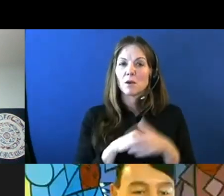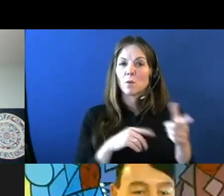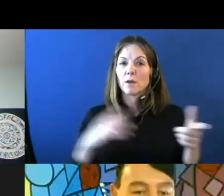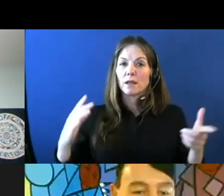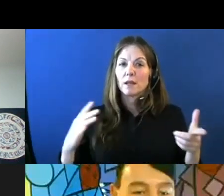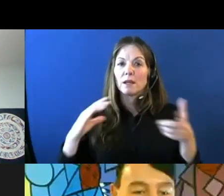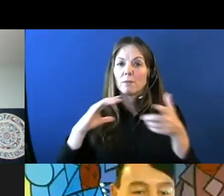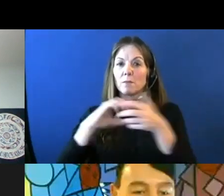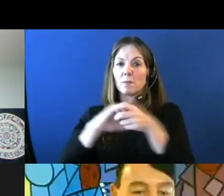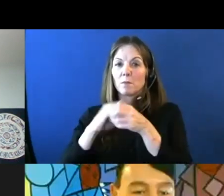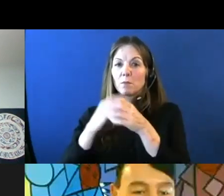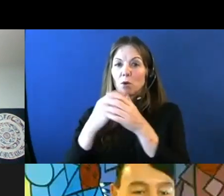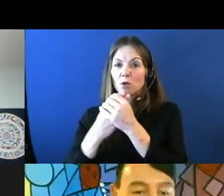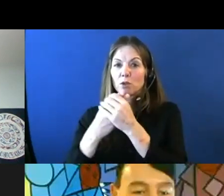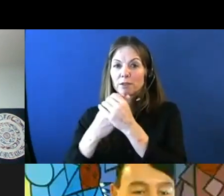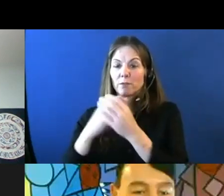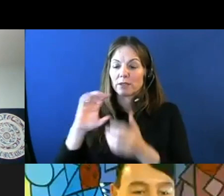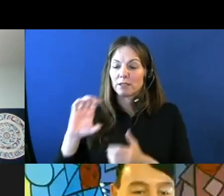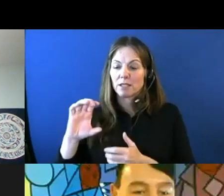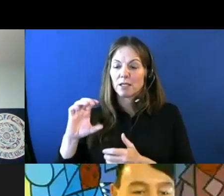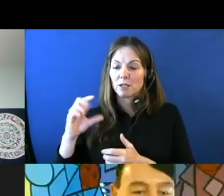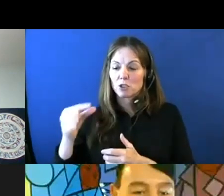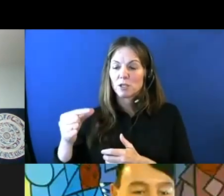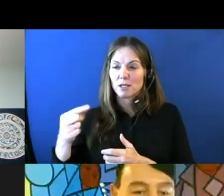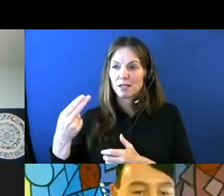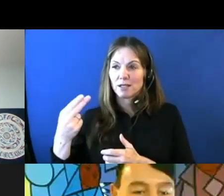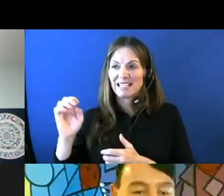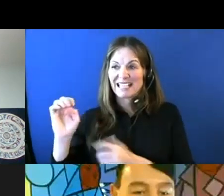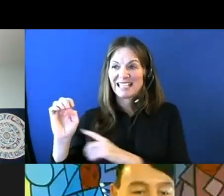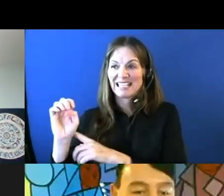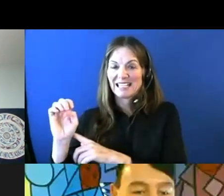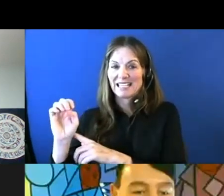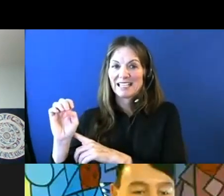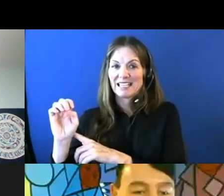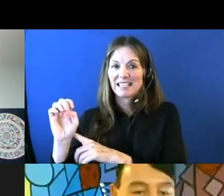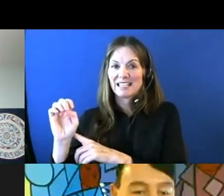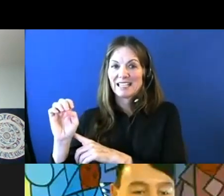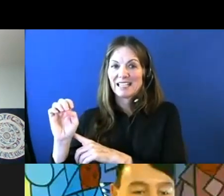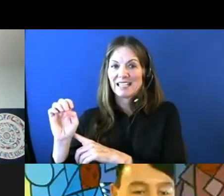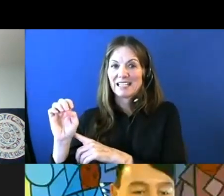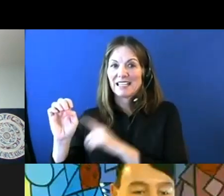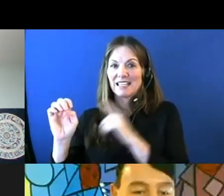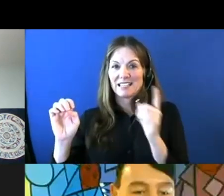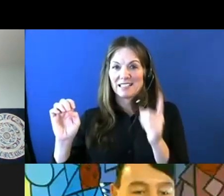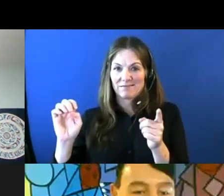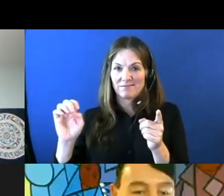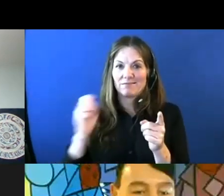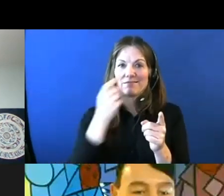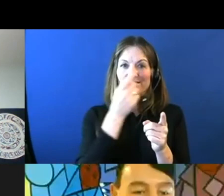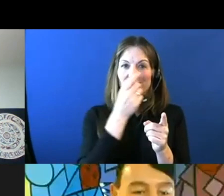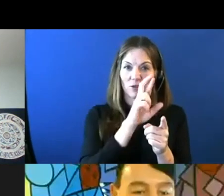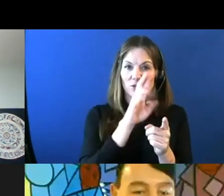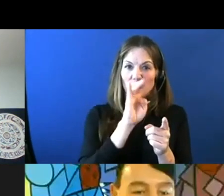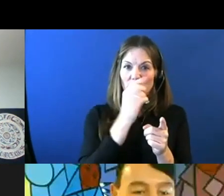CGSHE that we were hiring together in this partnership, Dr. Brittany Bingham having completed and defended her PhD